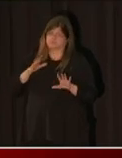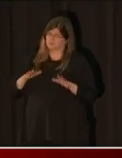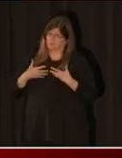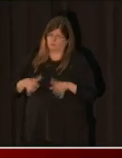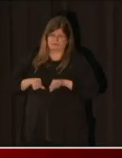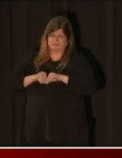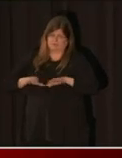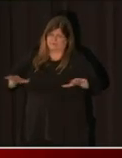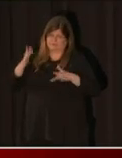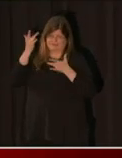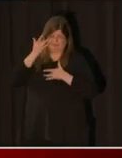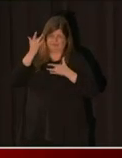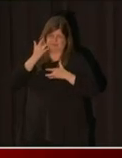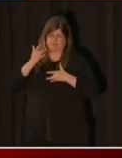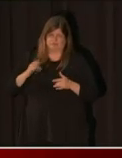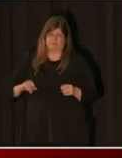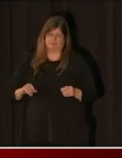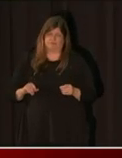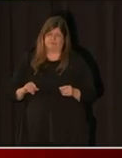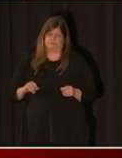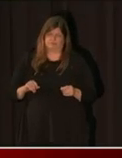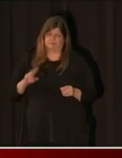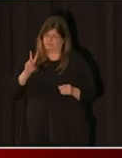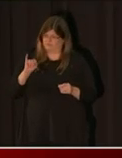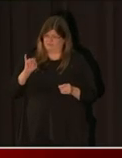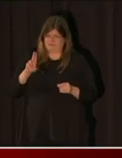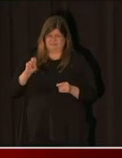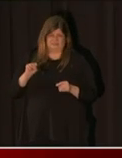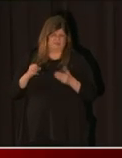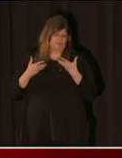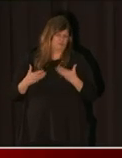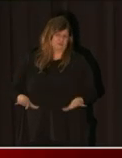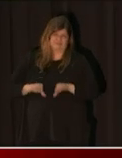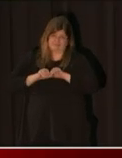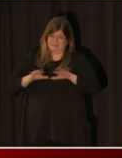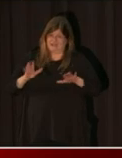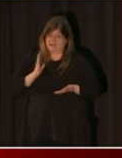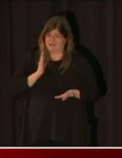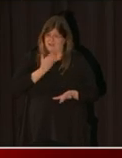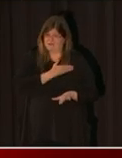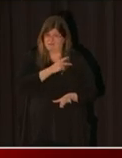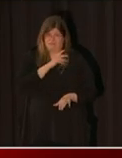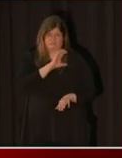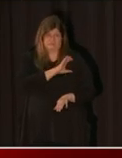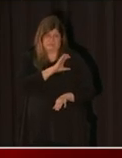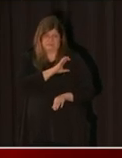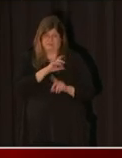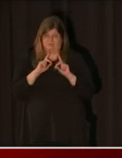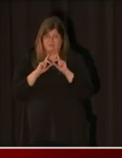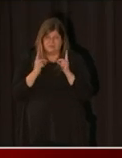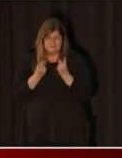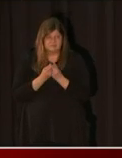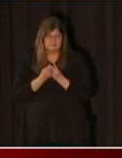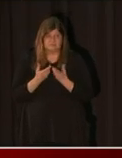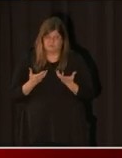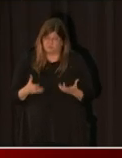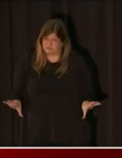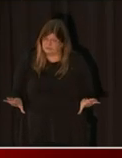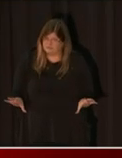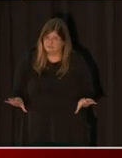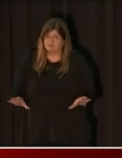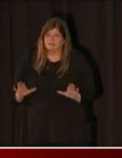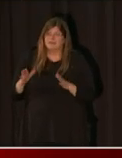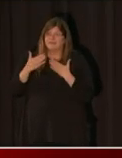amongst the community. We certainly don't want it to spread amongst our police officers and impact our police services. Thankfully, that hasn't happened yet. In